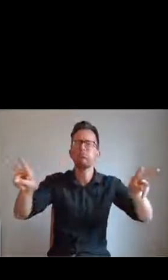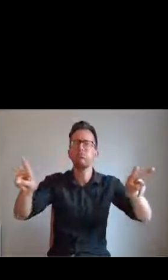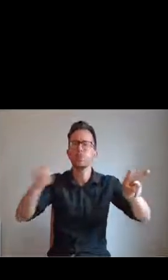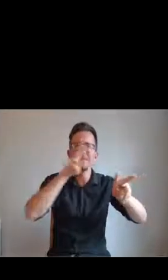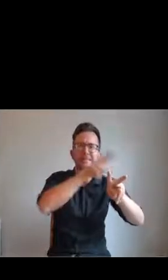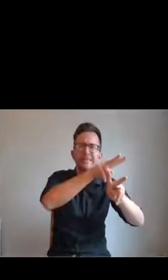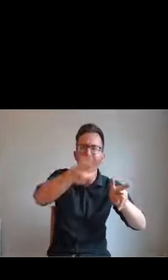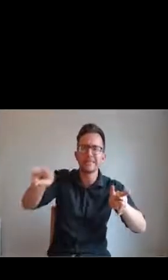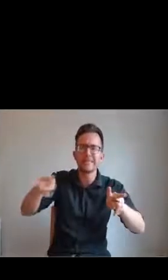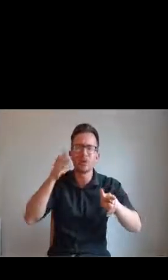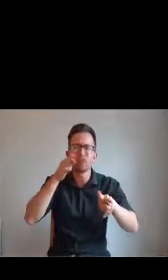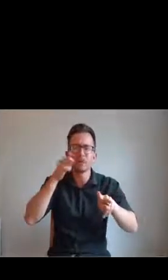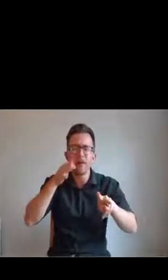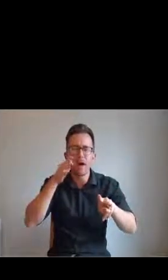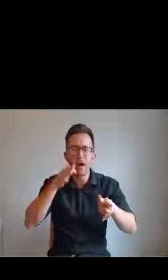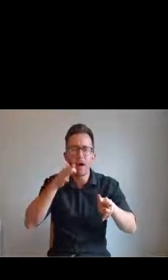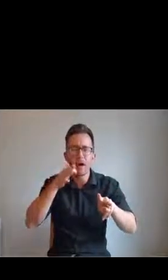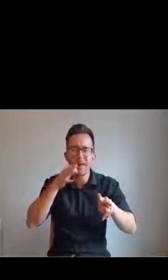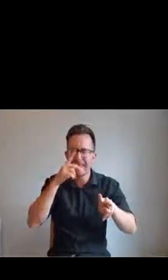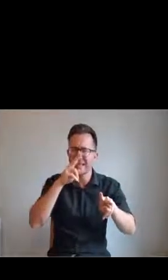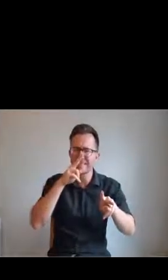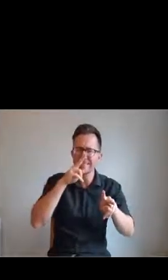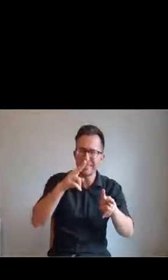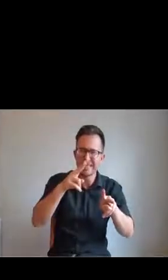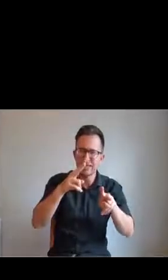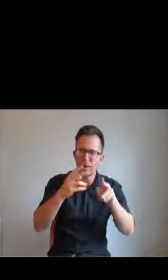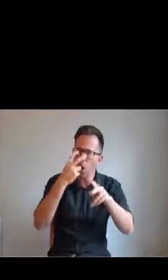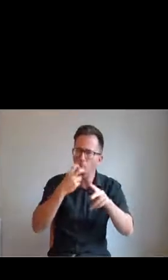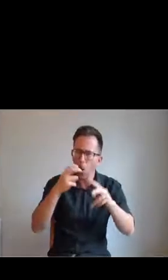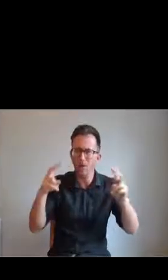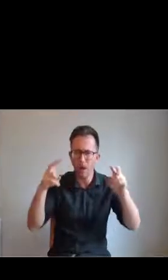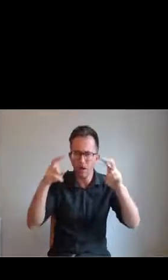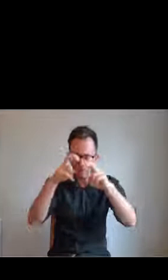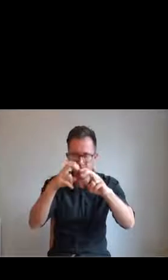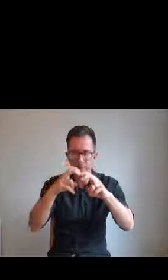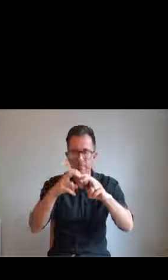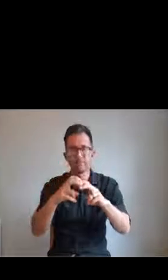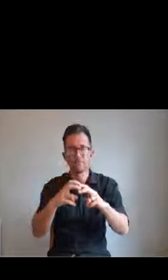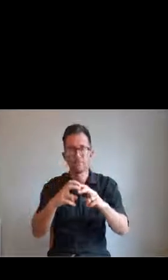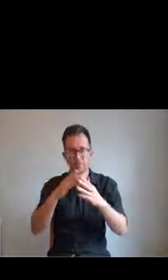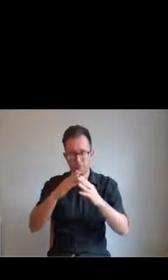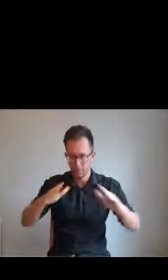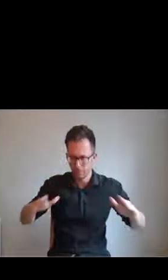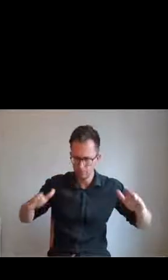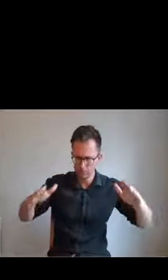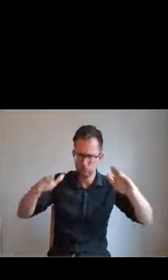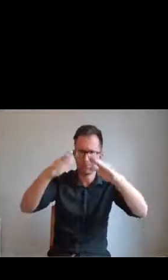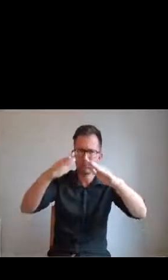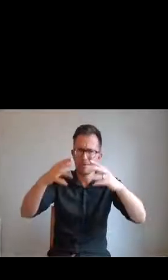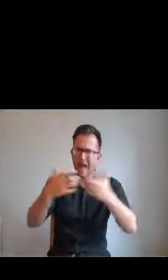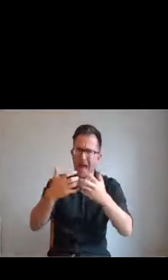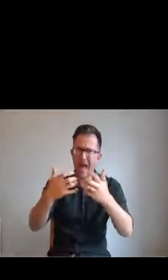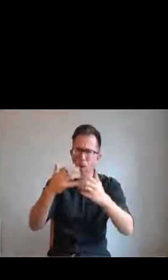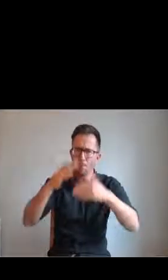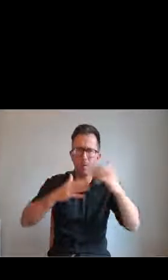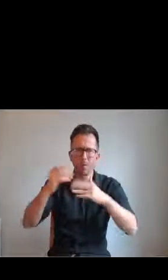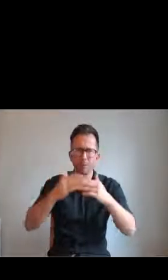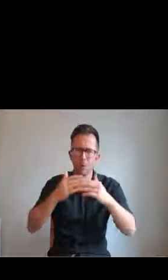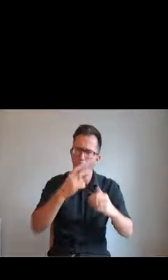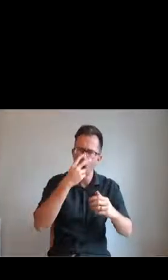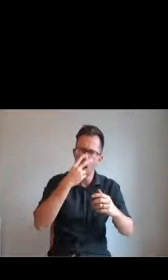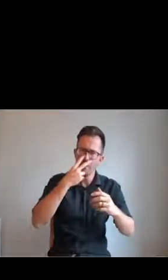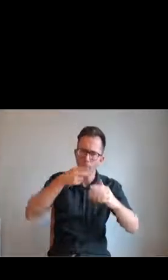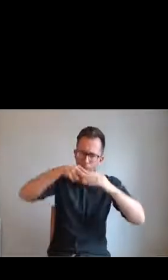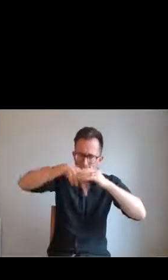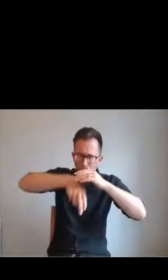and Tilbury forts will be visible. The landform design will be created using excavated material from the tunnel, and the surrounding area will